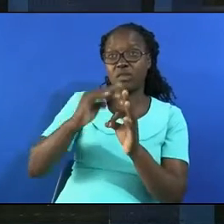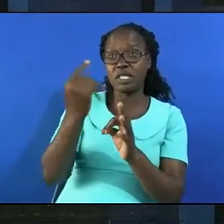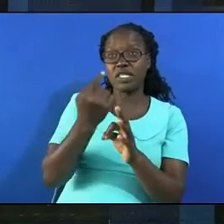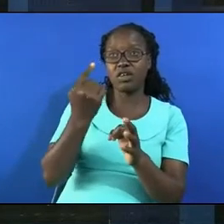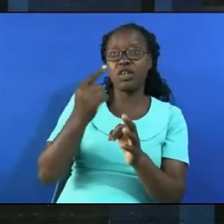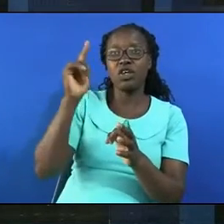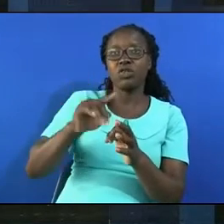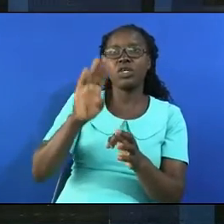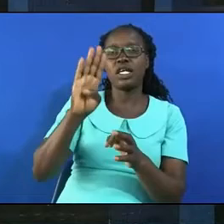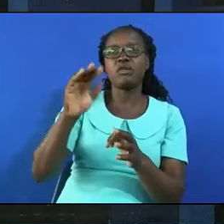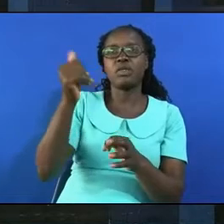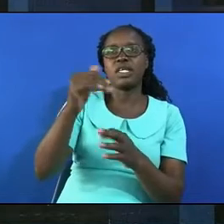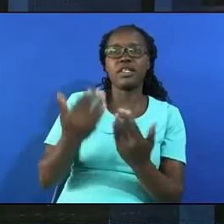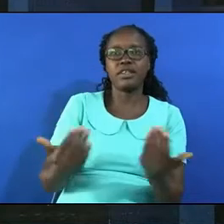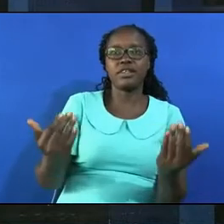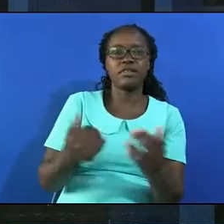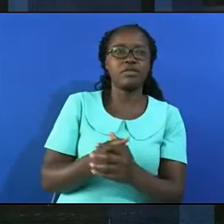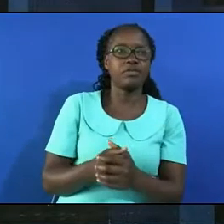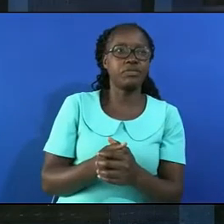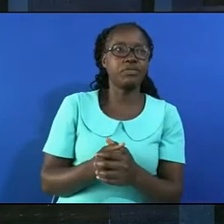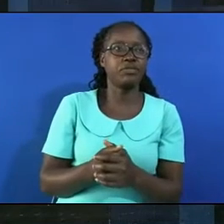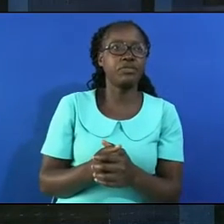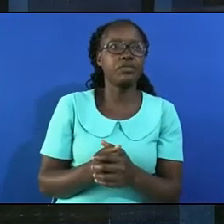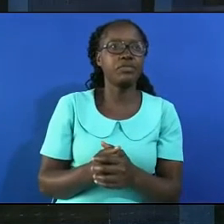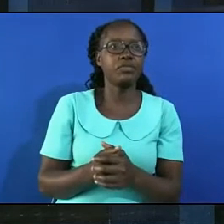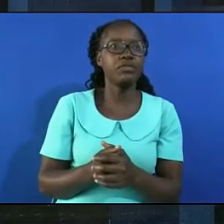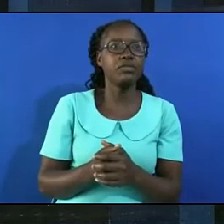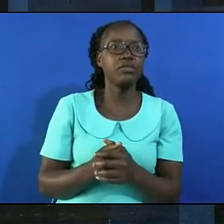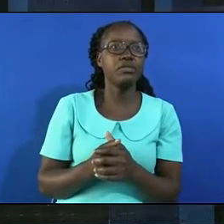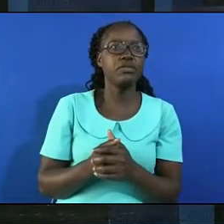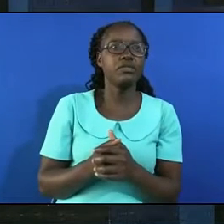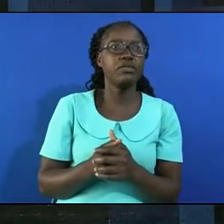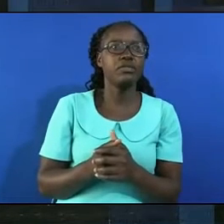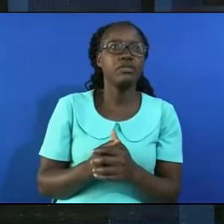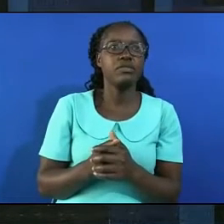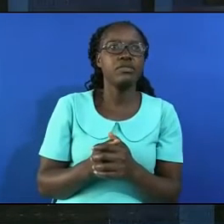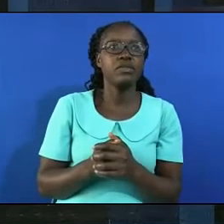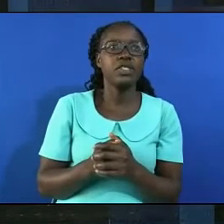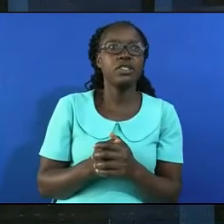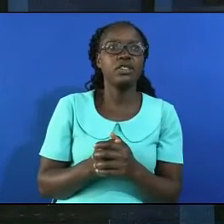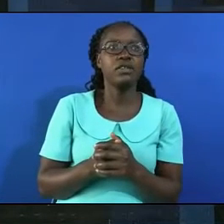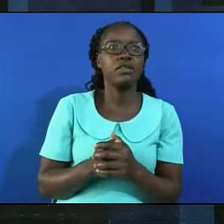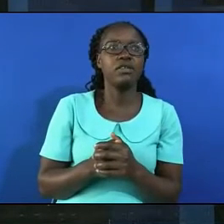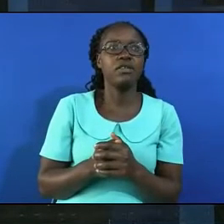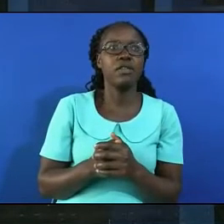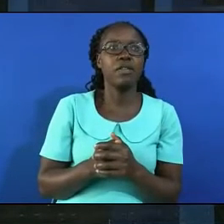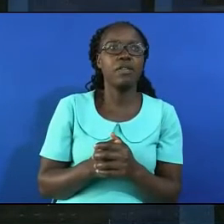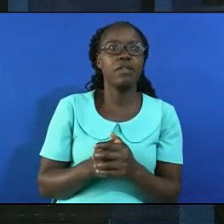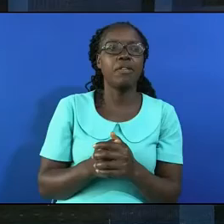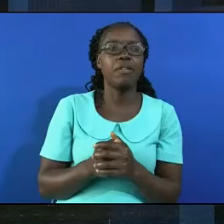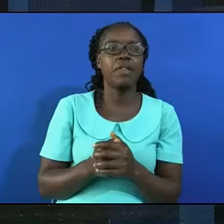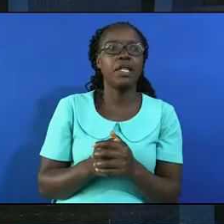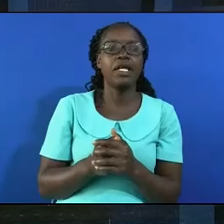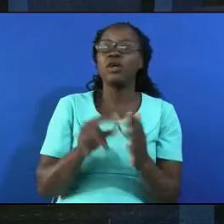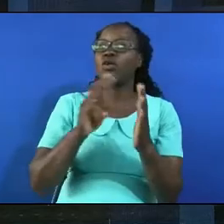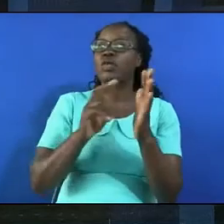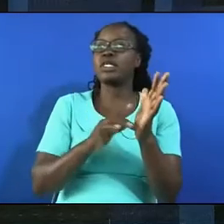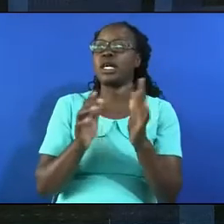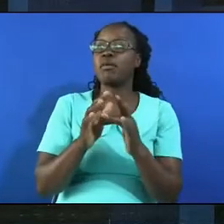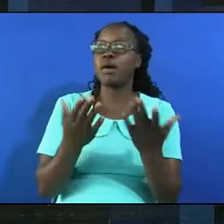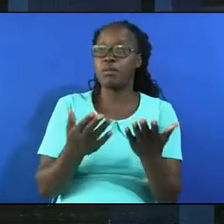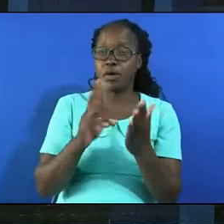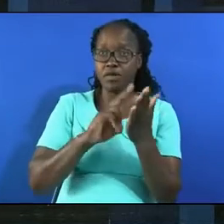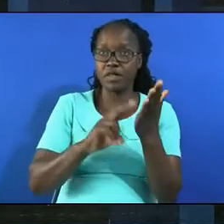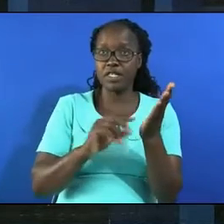single, you can't be what? I can't hear you. If you can't be single, you can't be what? Let's begin. Let's read a Bible